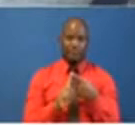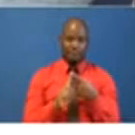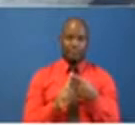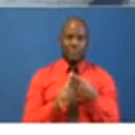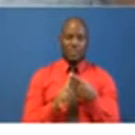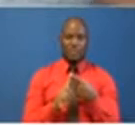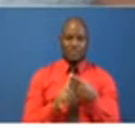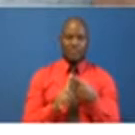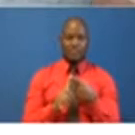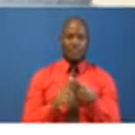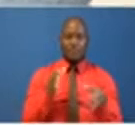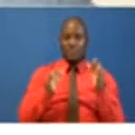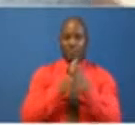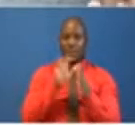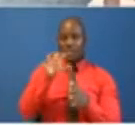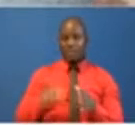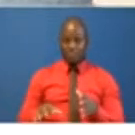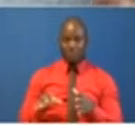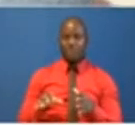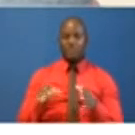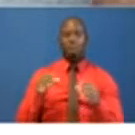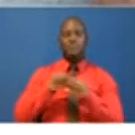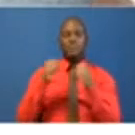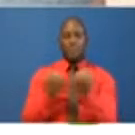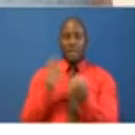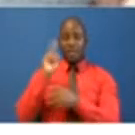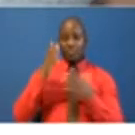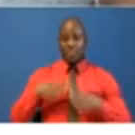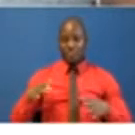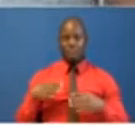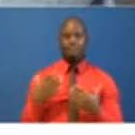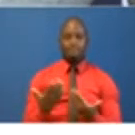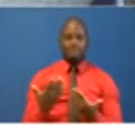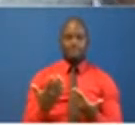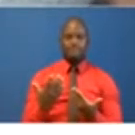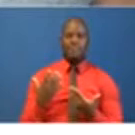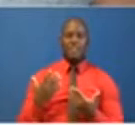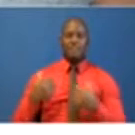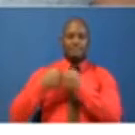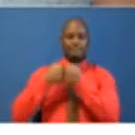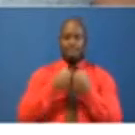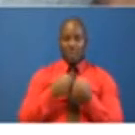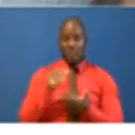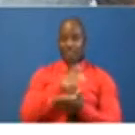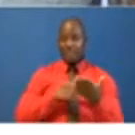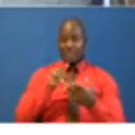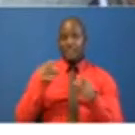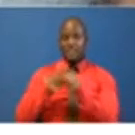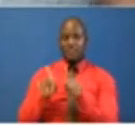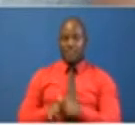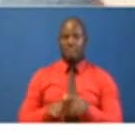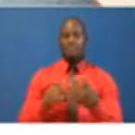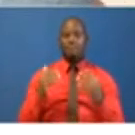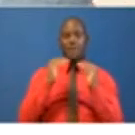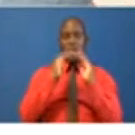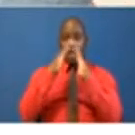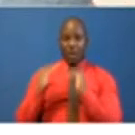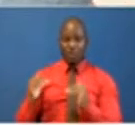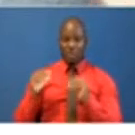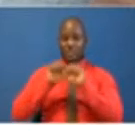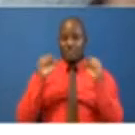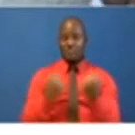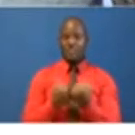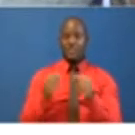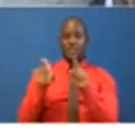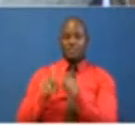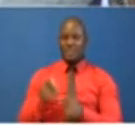described as an unjust transport system that many nairobians have to bear with on a day-to-day basis and also on an equal housing system as